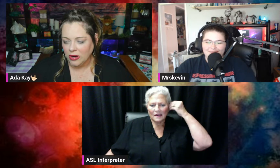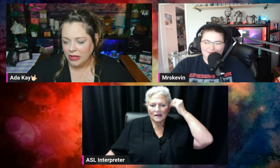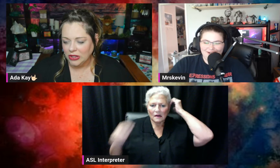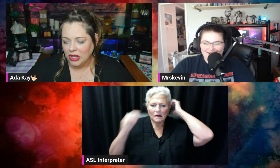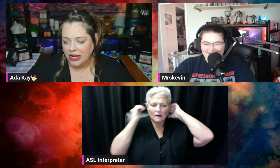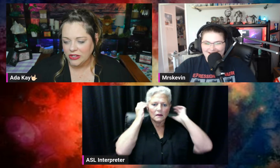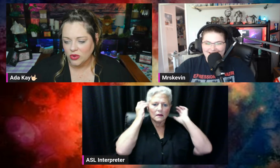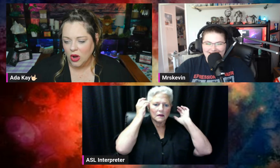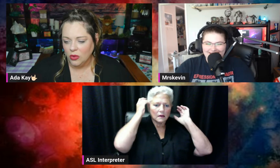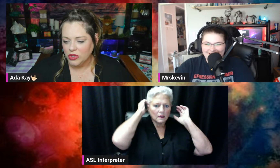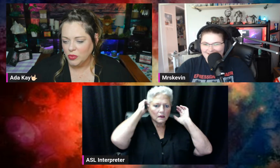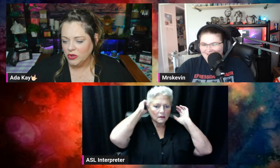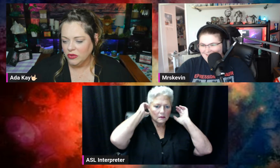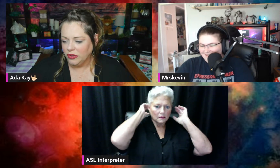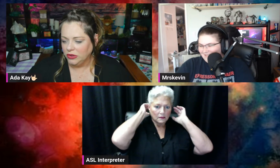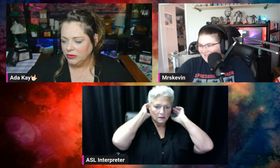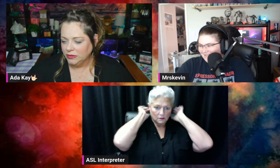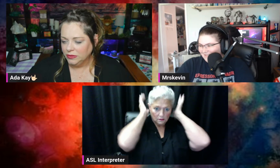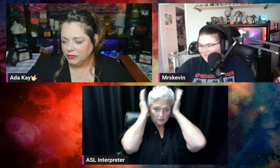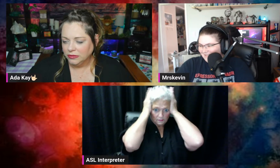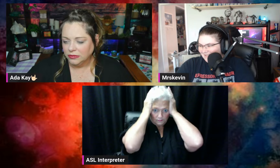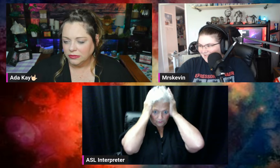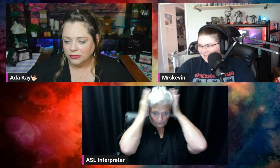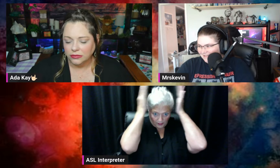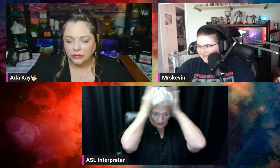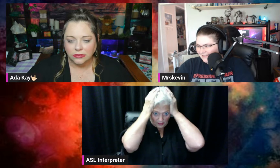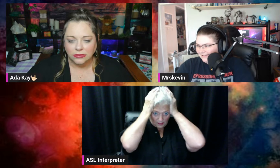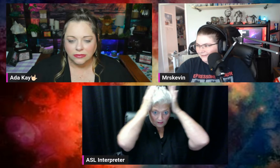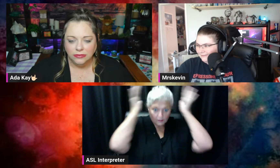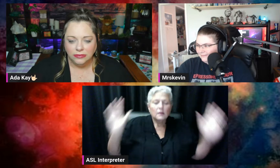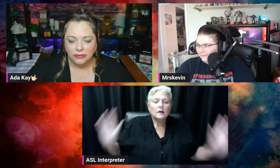early in the morning. Always beautiful.